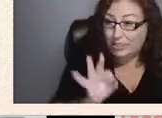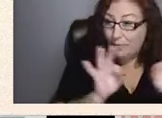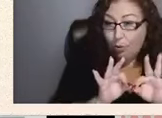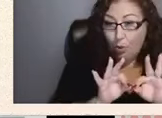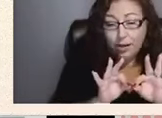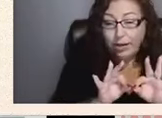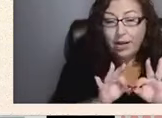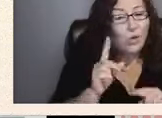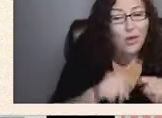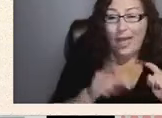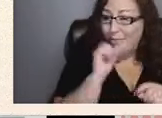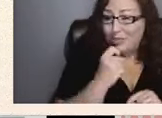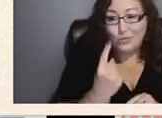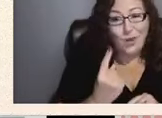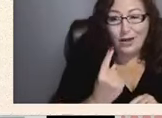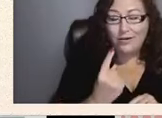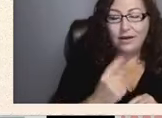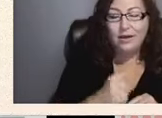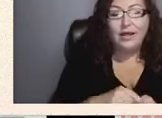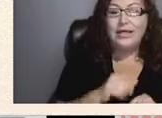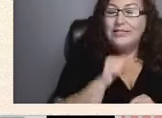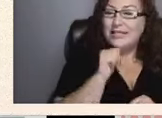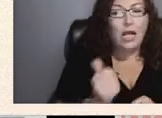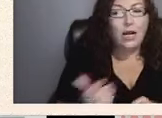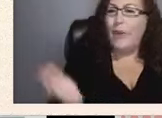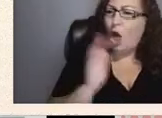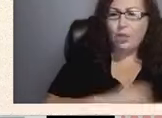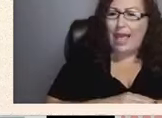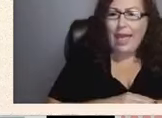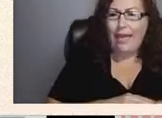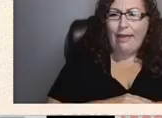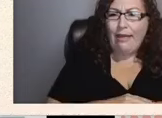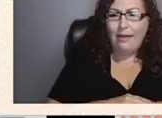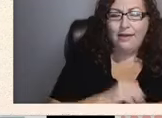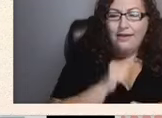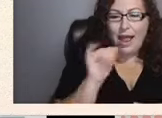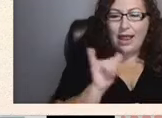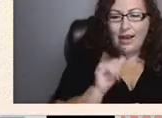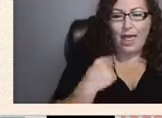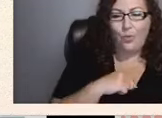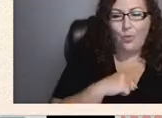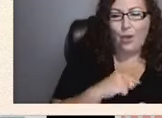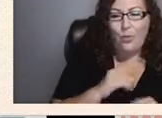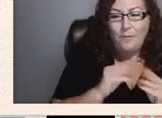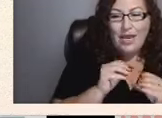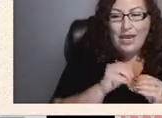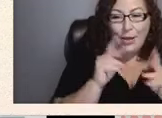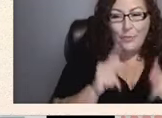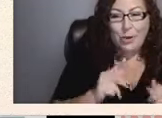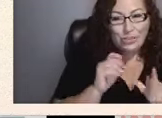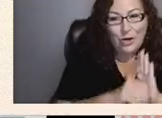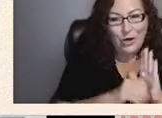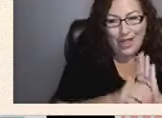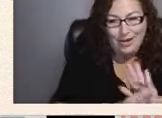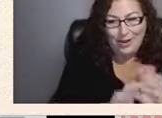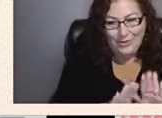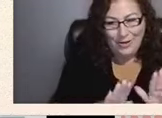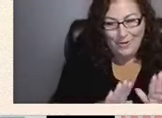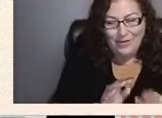can't miss one. Now, it's not going to be all day. It's not going to be like when we were meeting in person in Orlando.